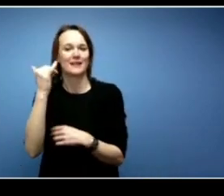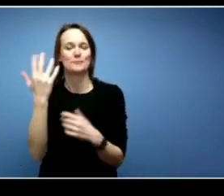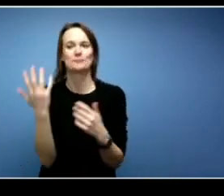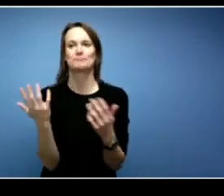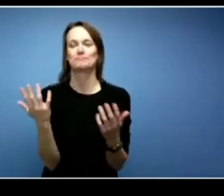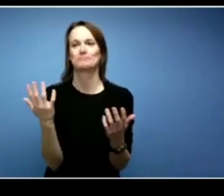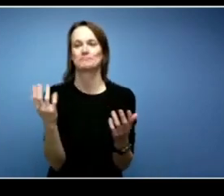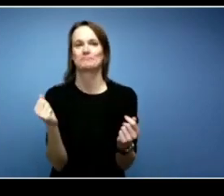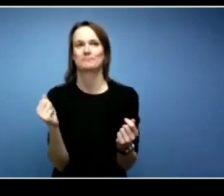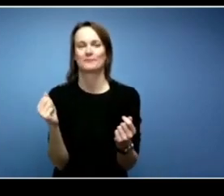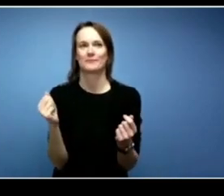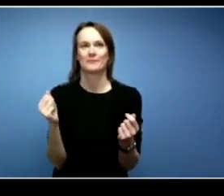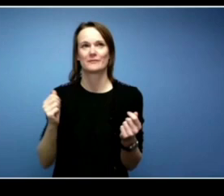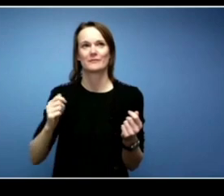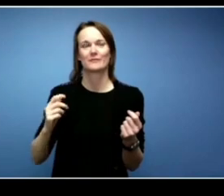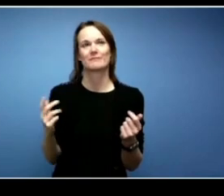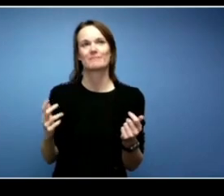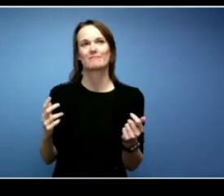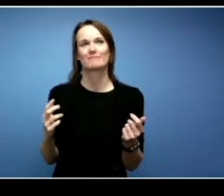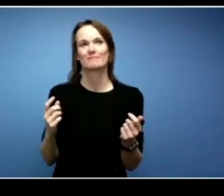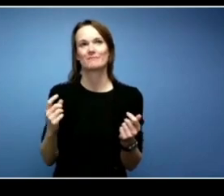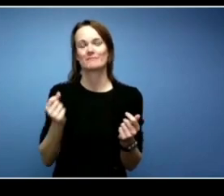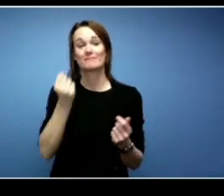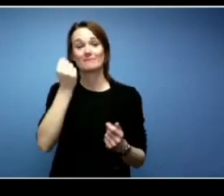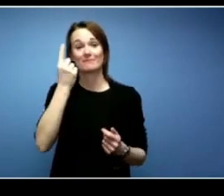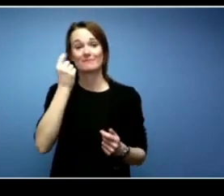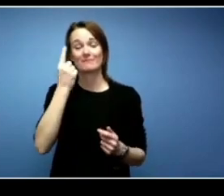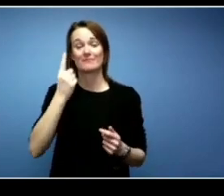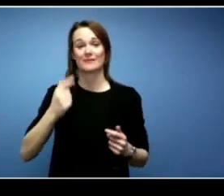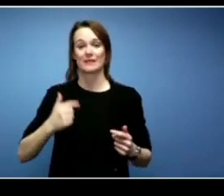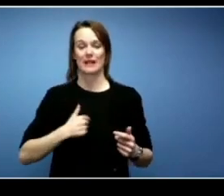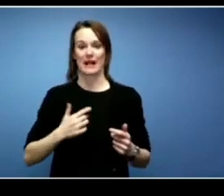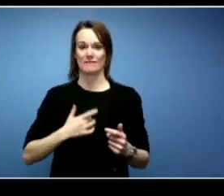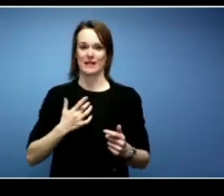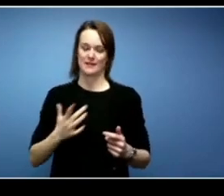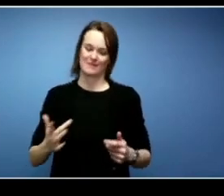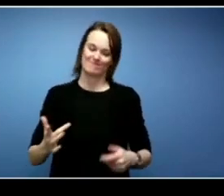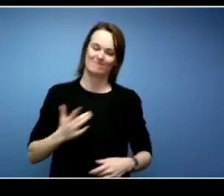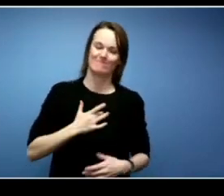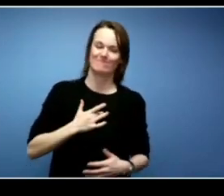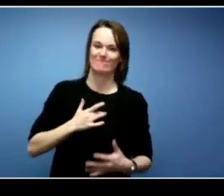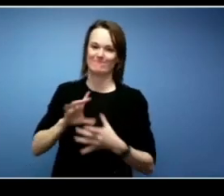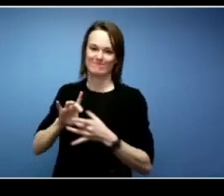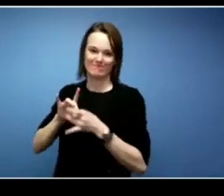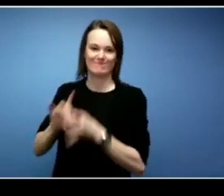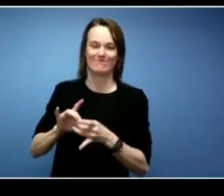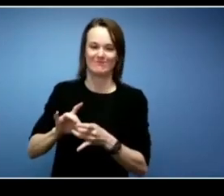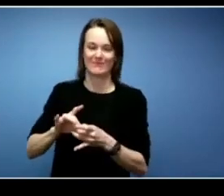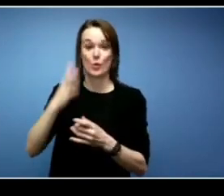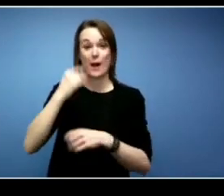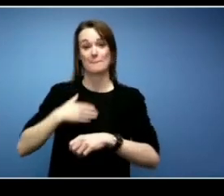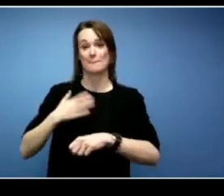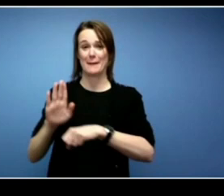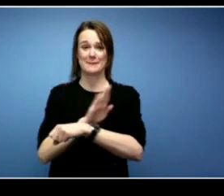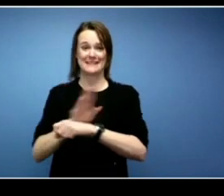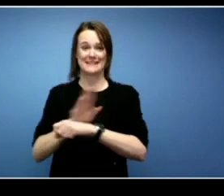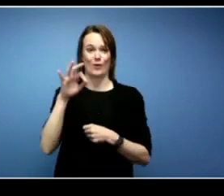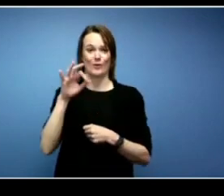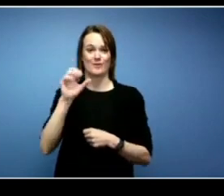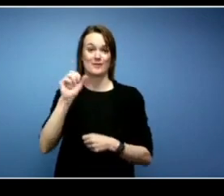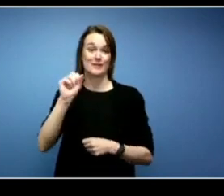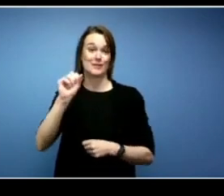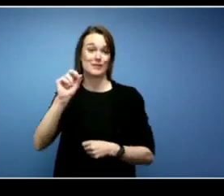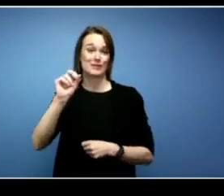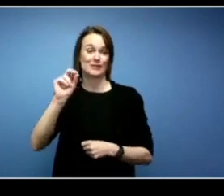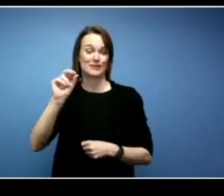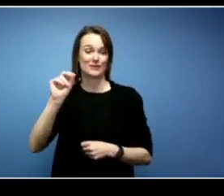attachment, a heart attachment to their business, might also identify as a soulpreneur. So I kind of fell upon this